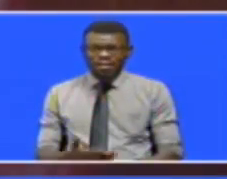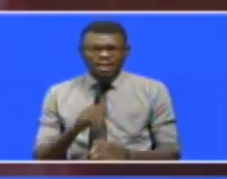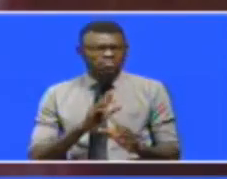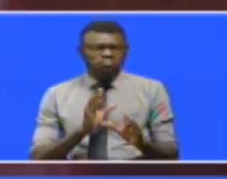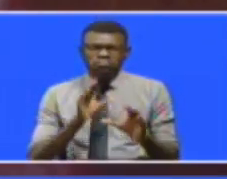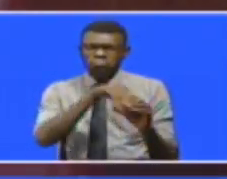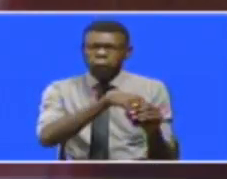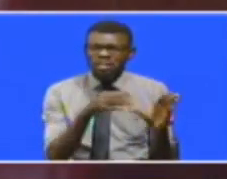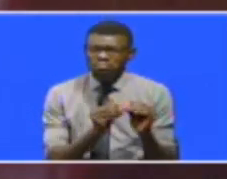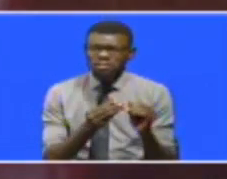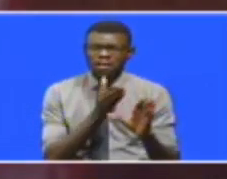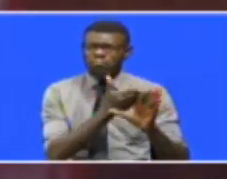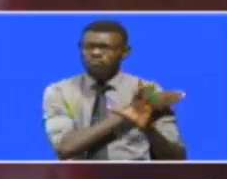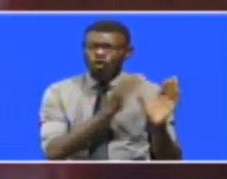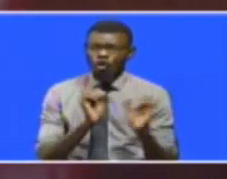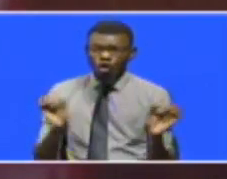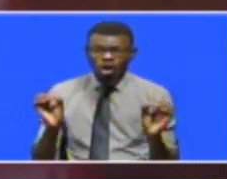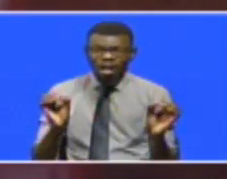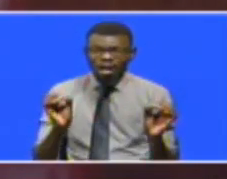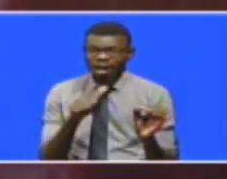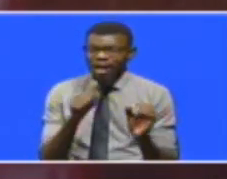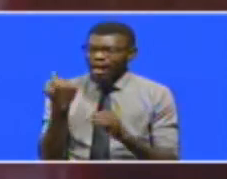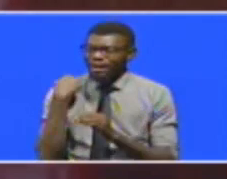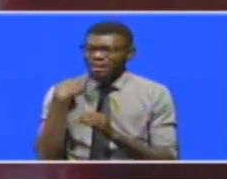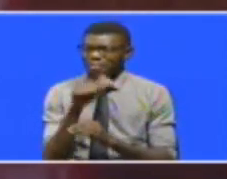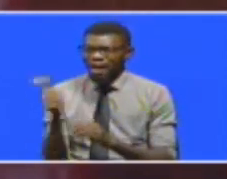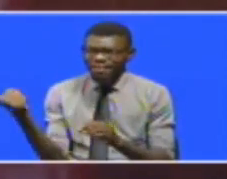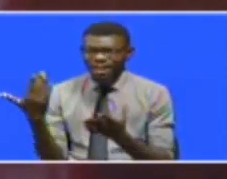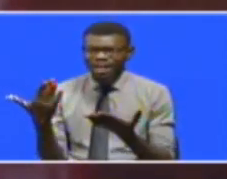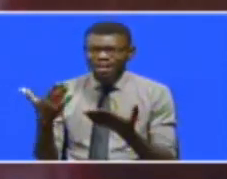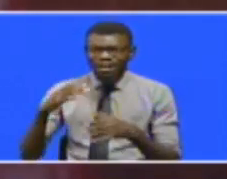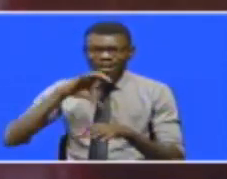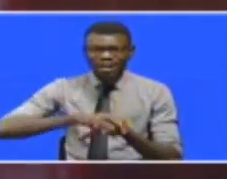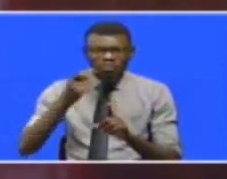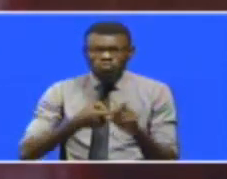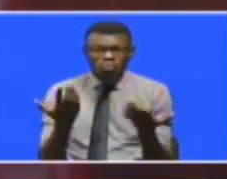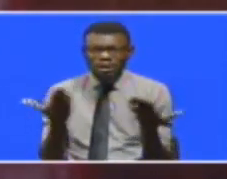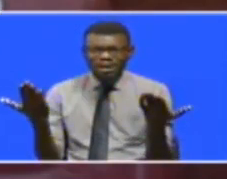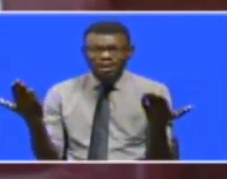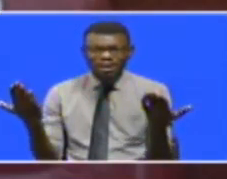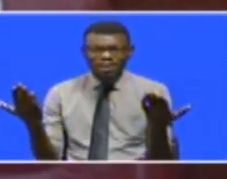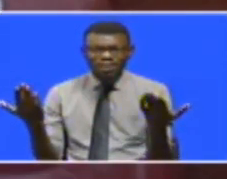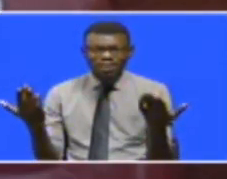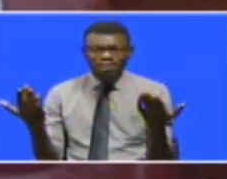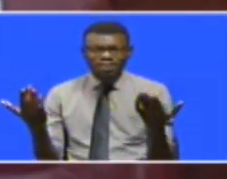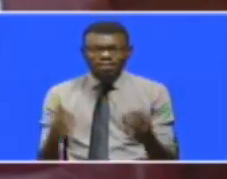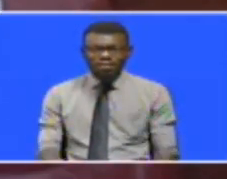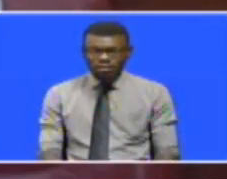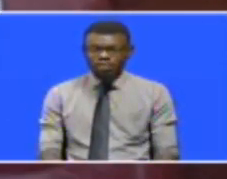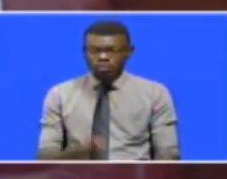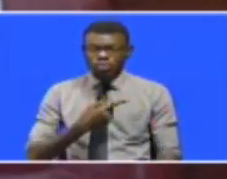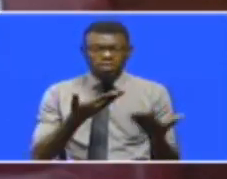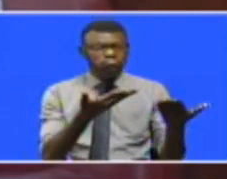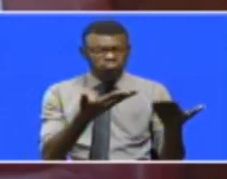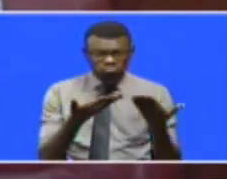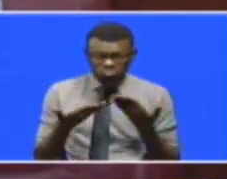to these changes, then where did these numbers that are allegedly being used to make these changes come to? We have received